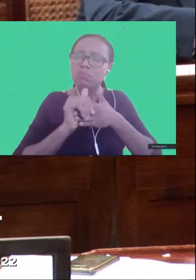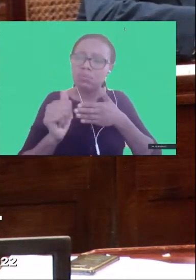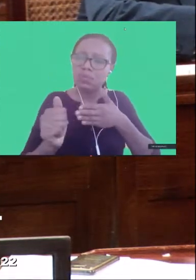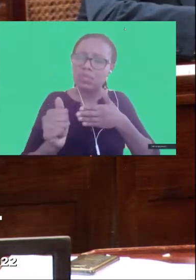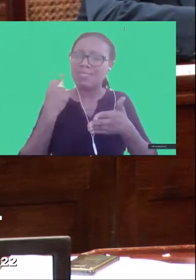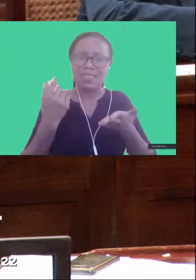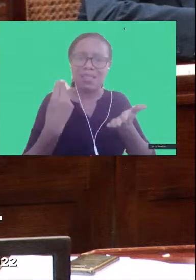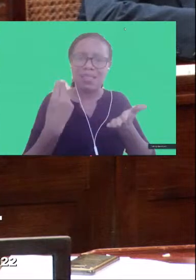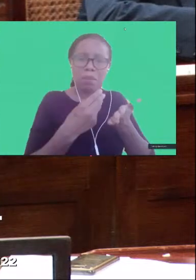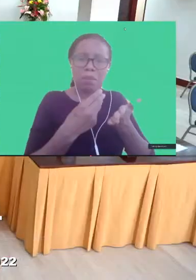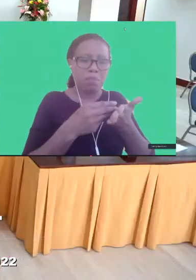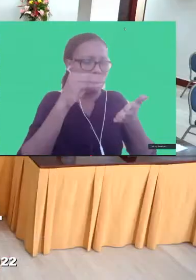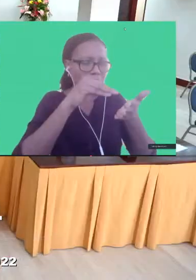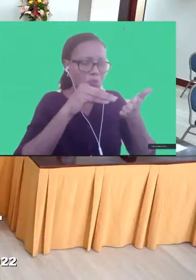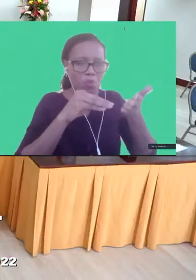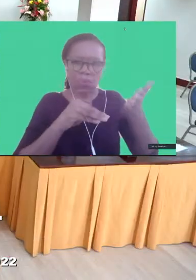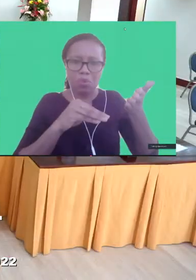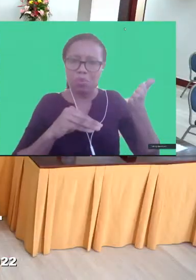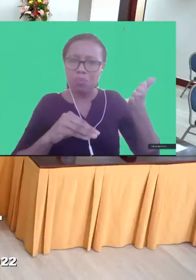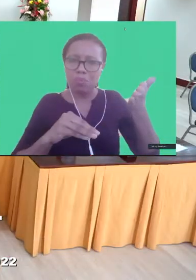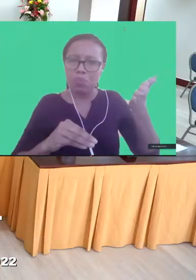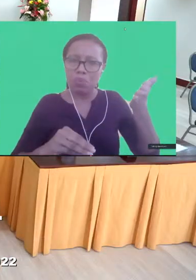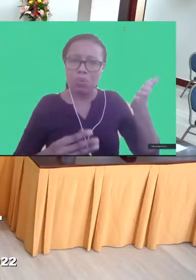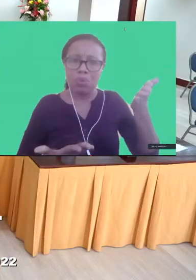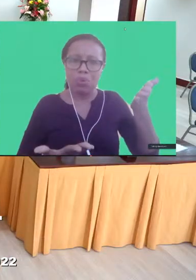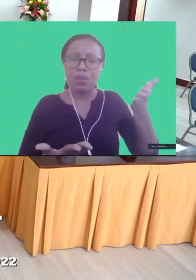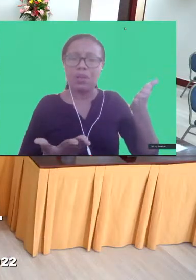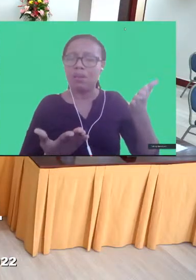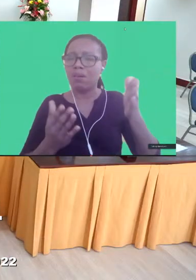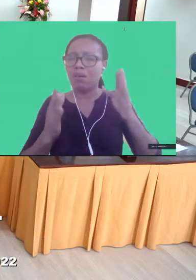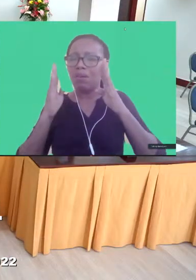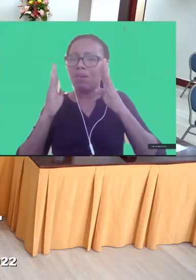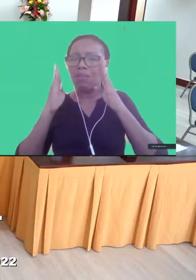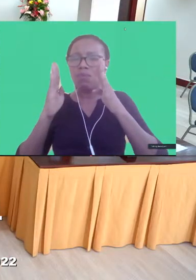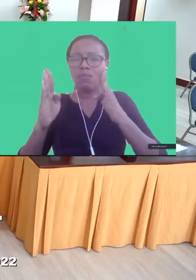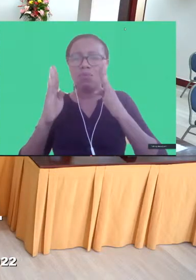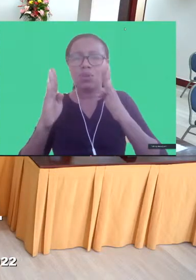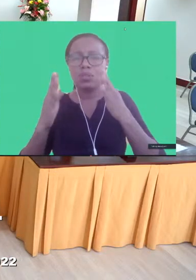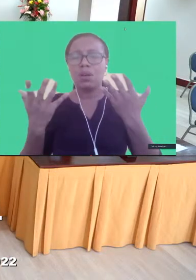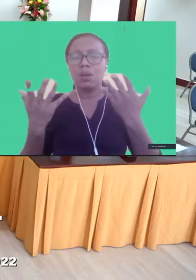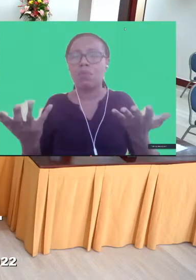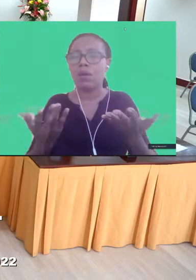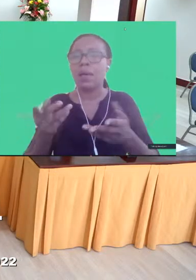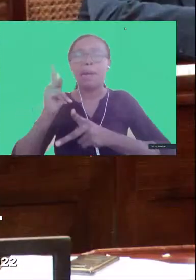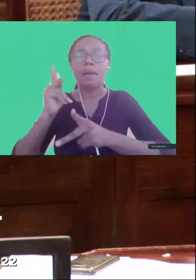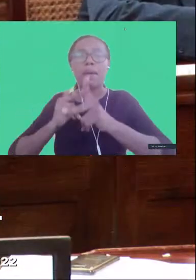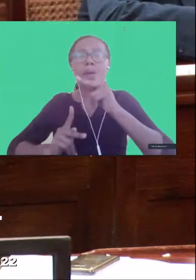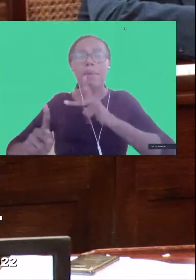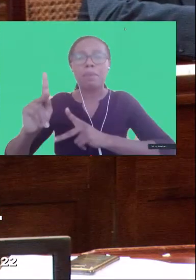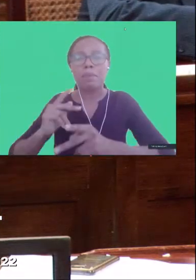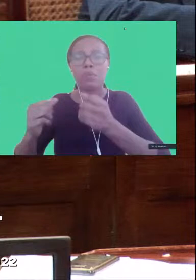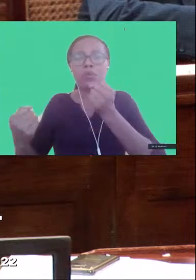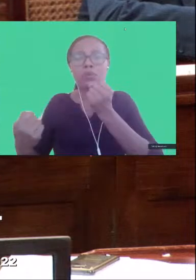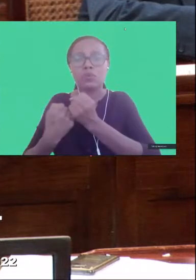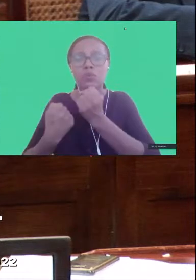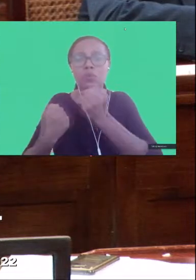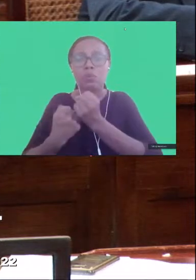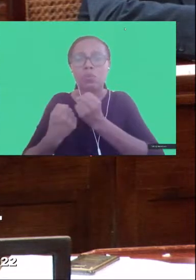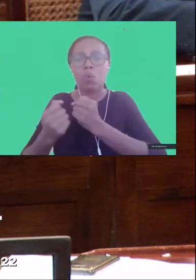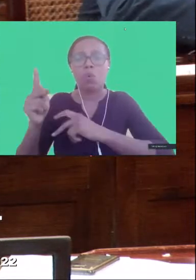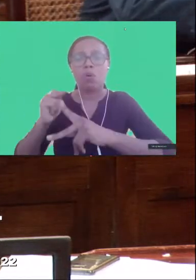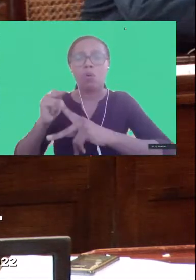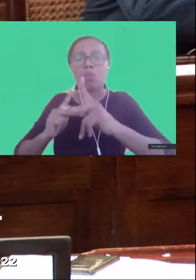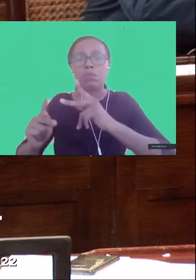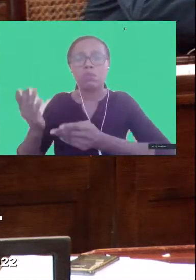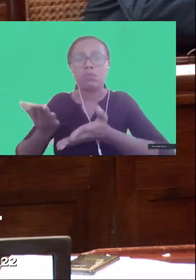services. Now, it might seem to some that I harp on this, but especially if we deal with taxpayers' money, then we have to ask the questions to get